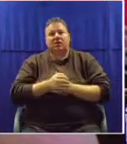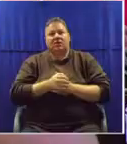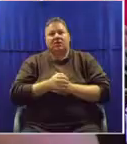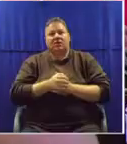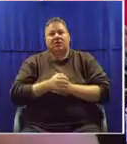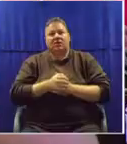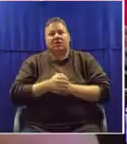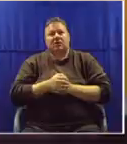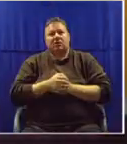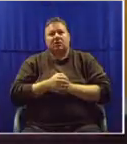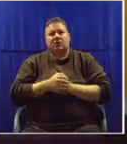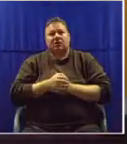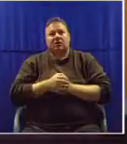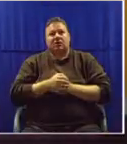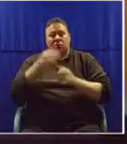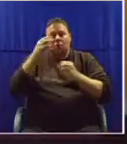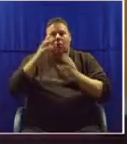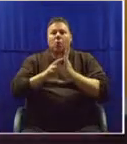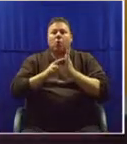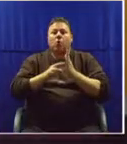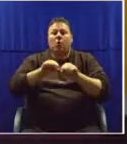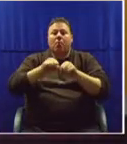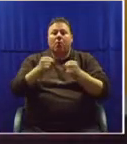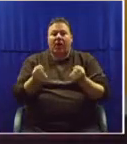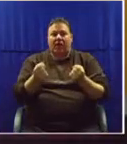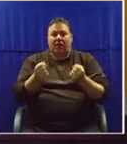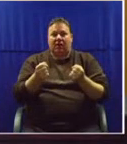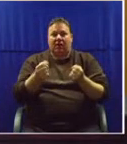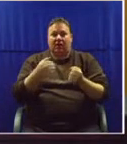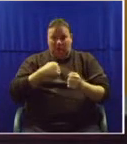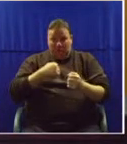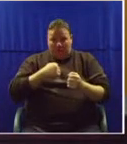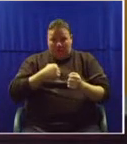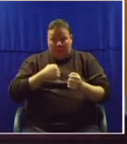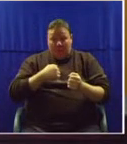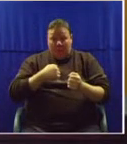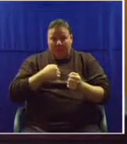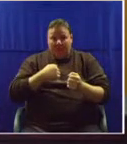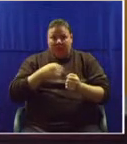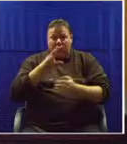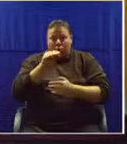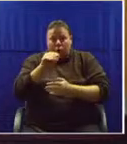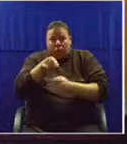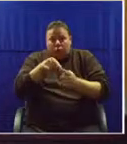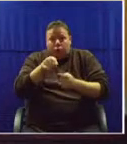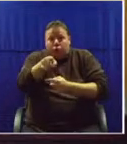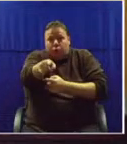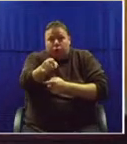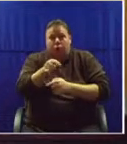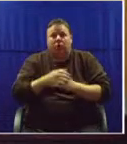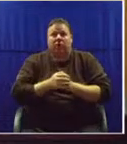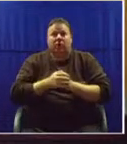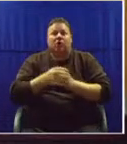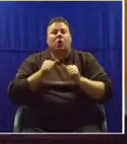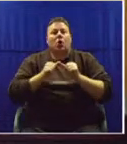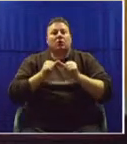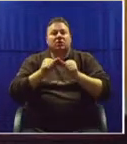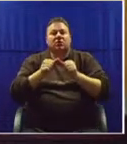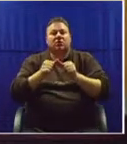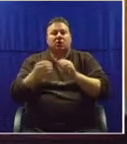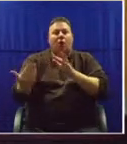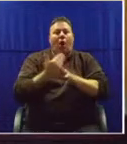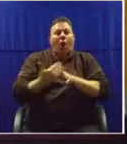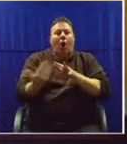rule because as I was addressing you, right, you continued